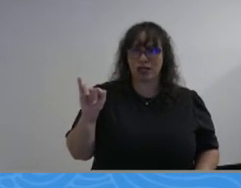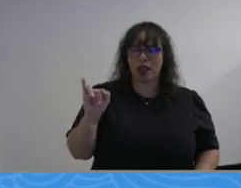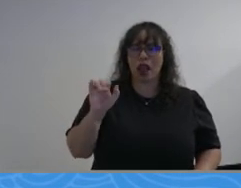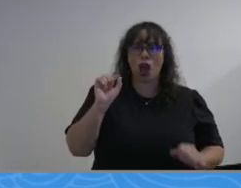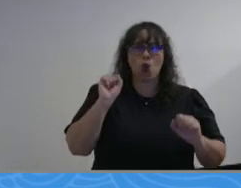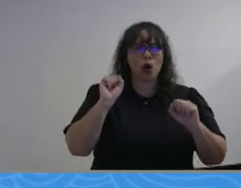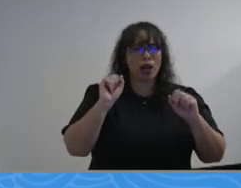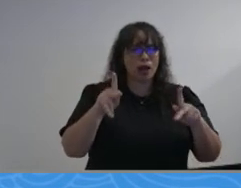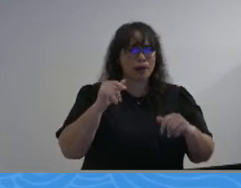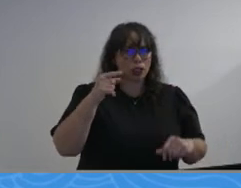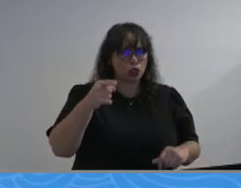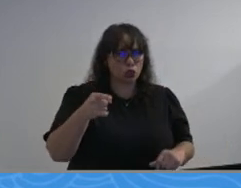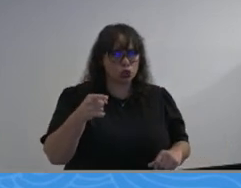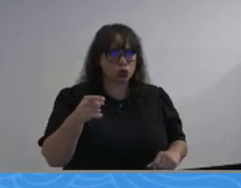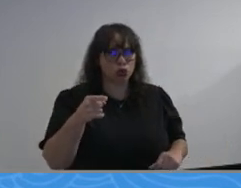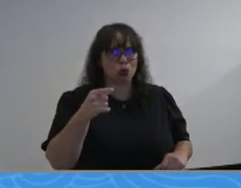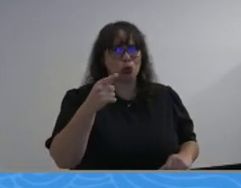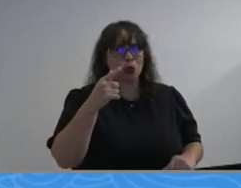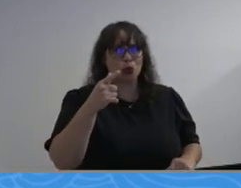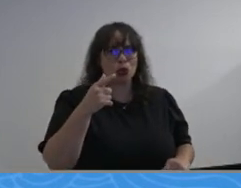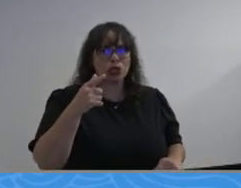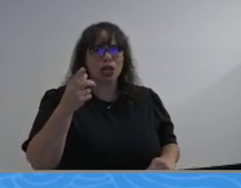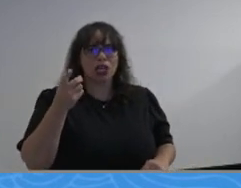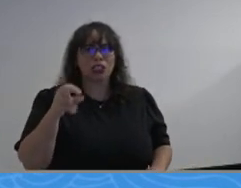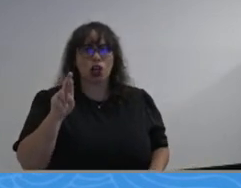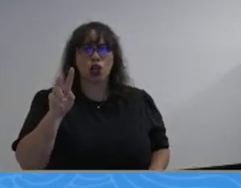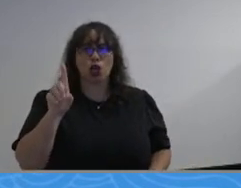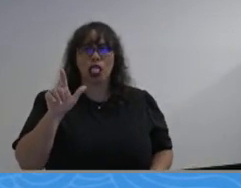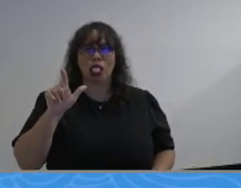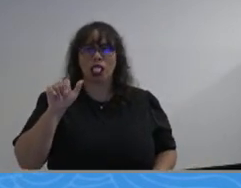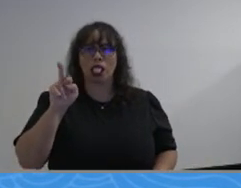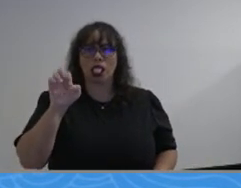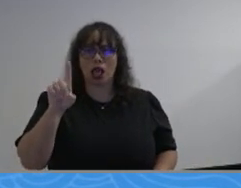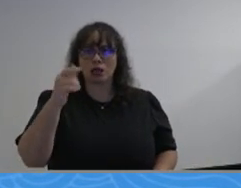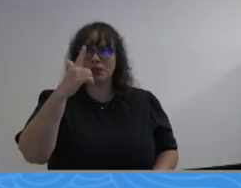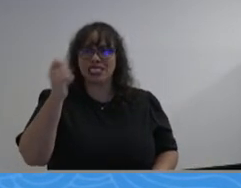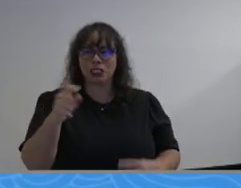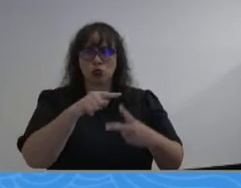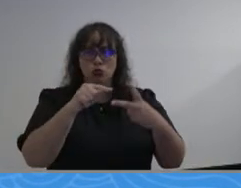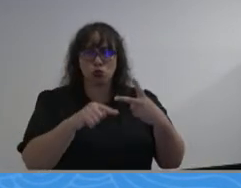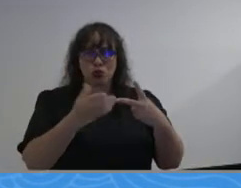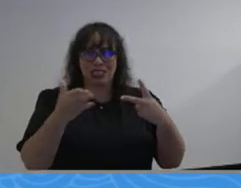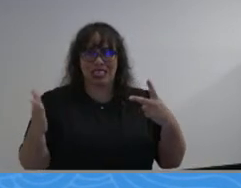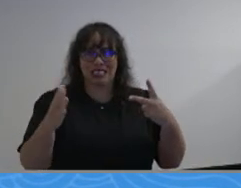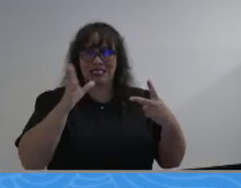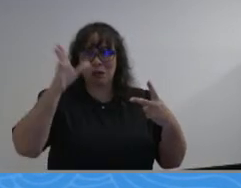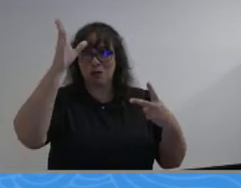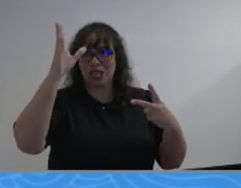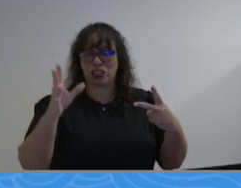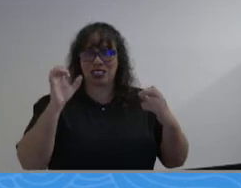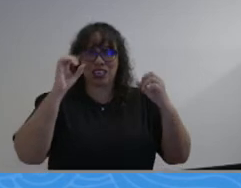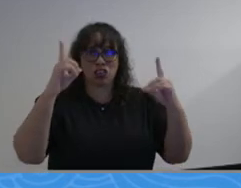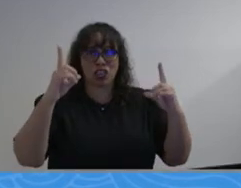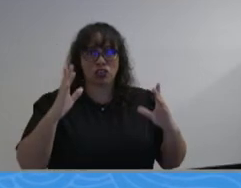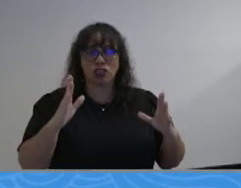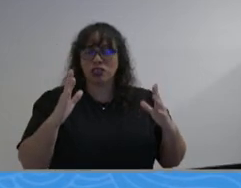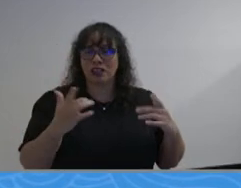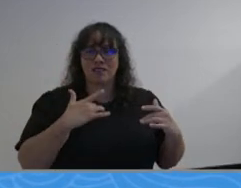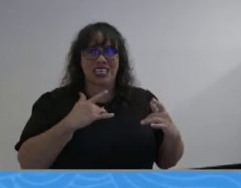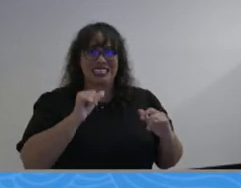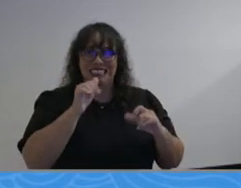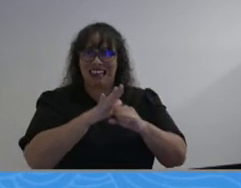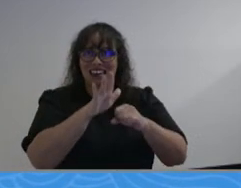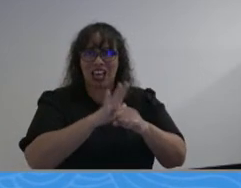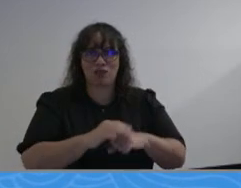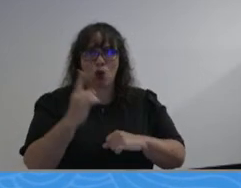specific sort of reactions to where concerned parents and educators feel like it's not enough. that to have this one